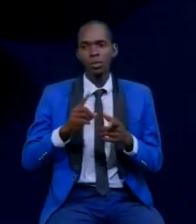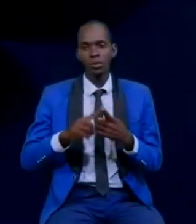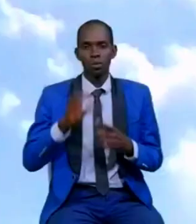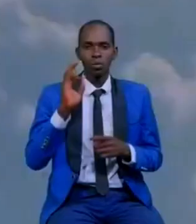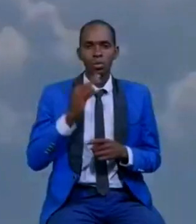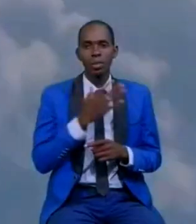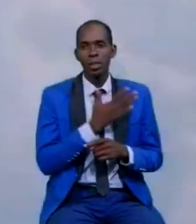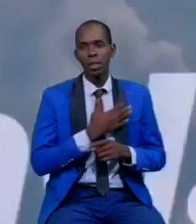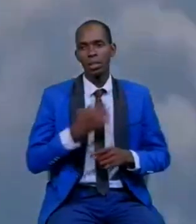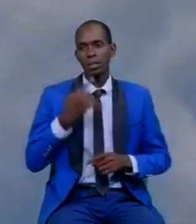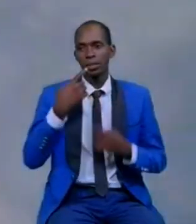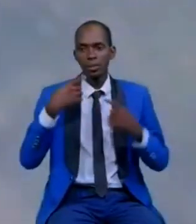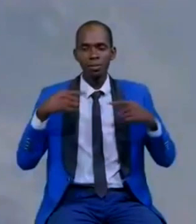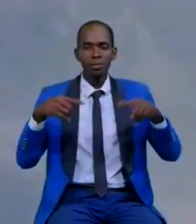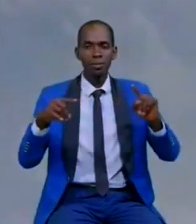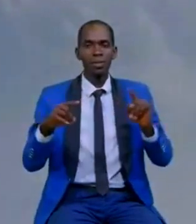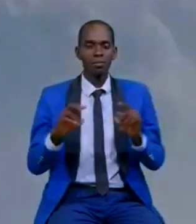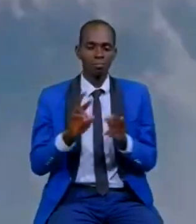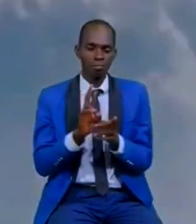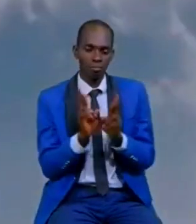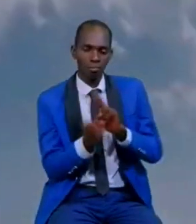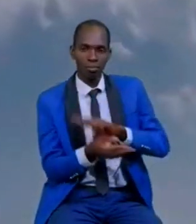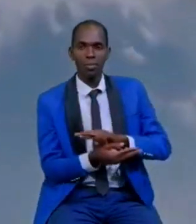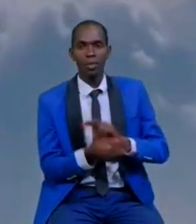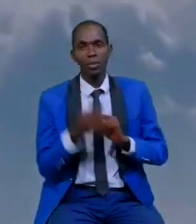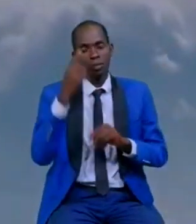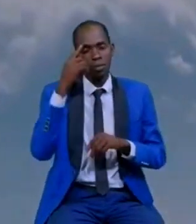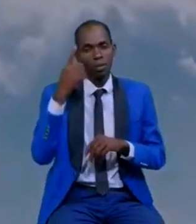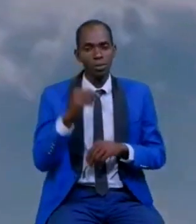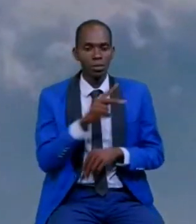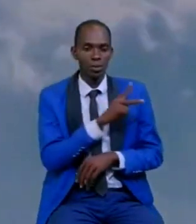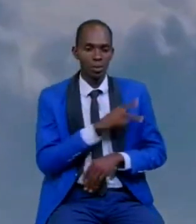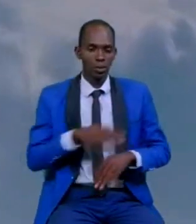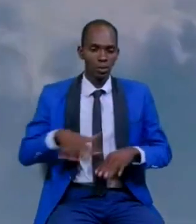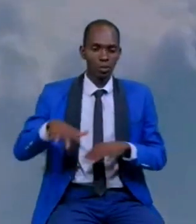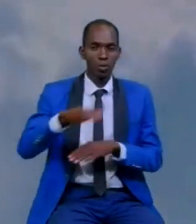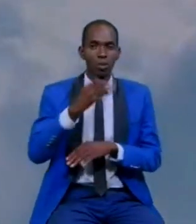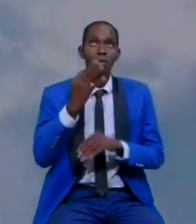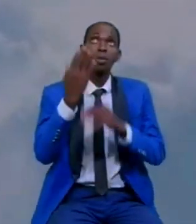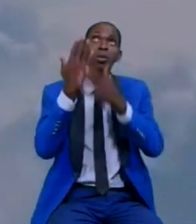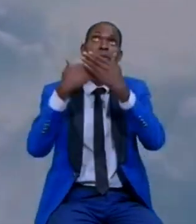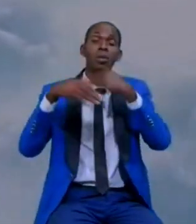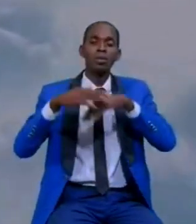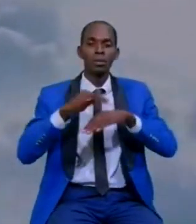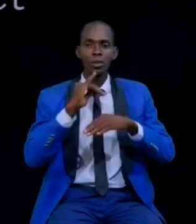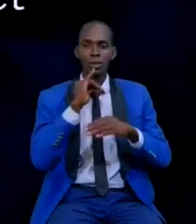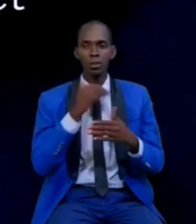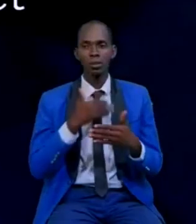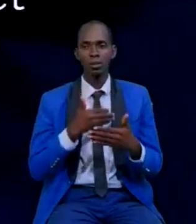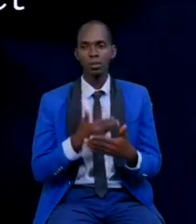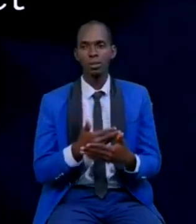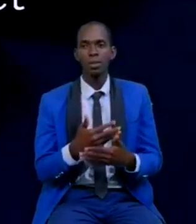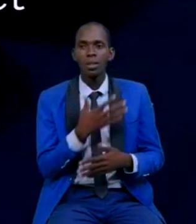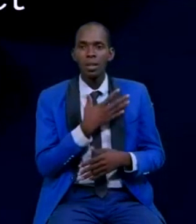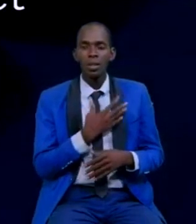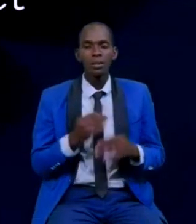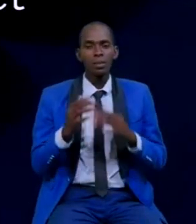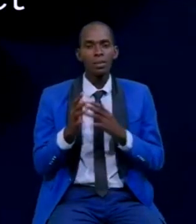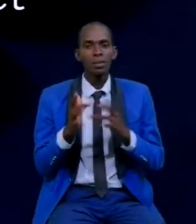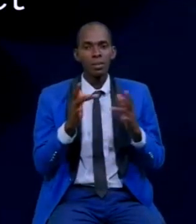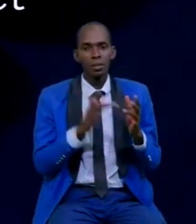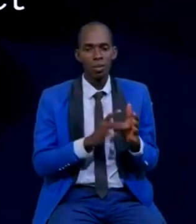say, repent, for the kingdom of heaven is at hand. And